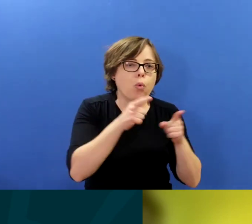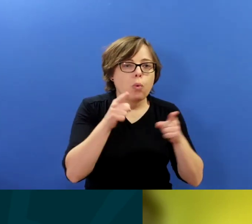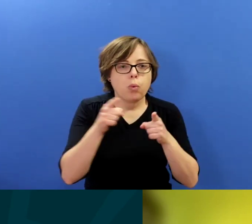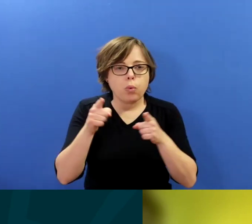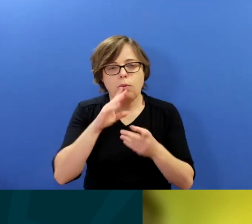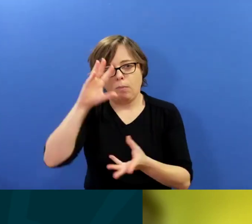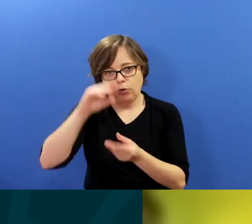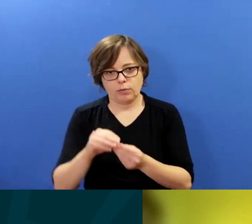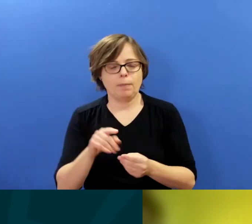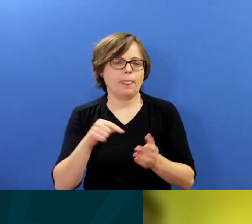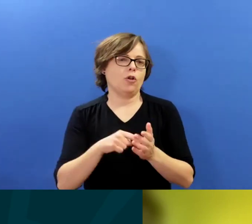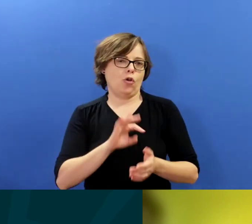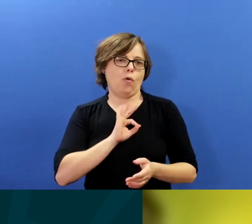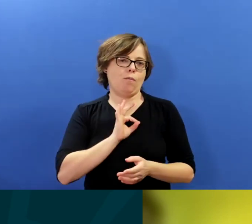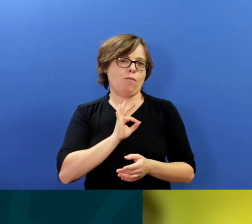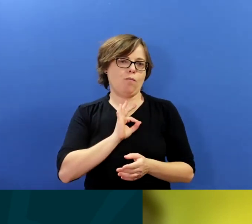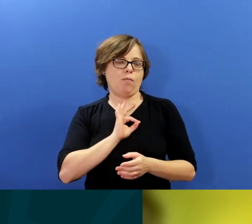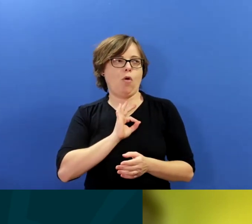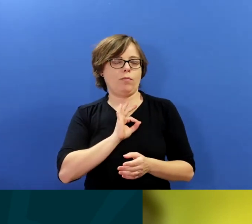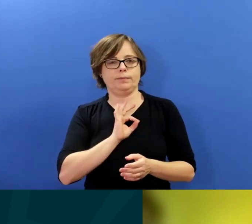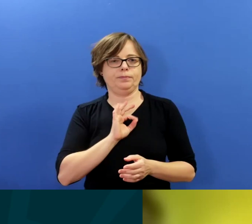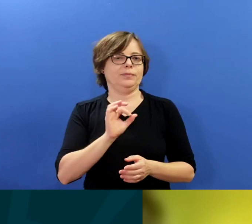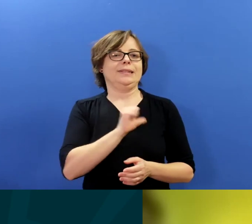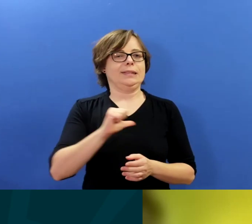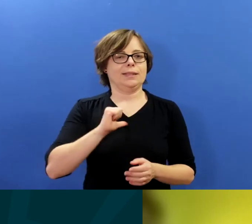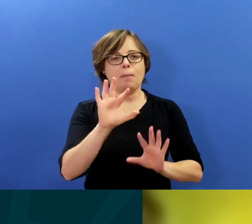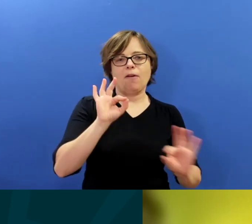up the subsequent presentation.